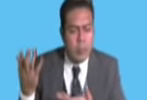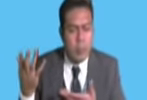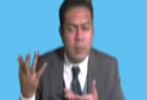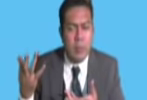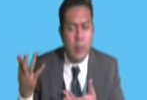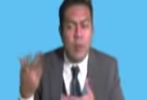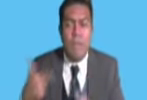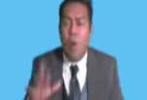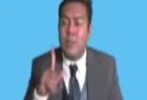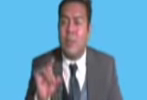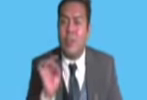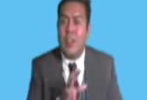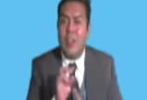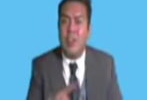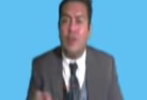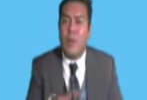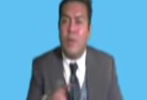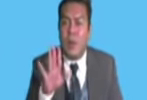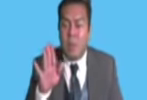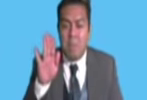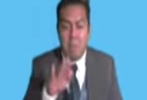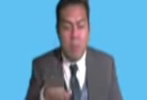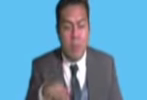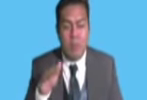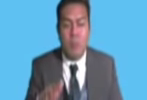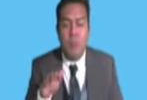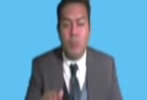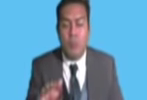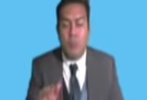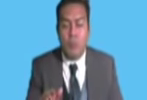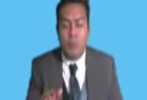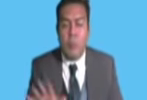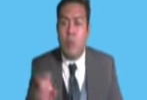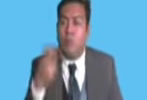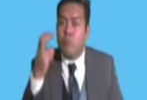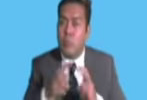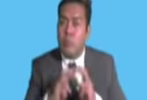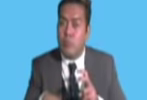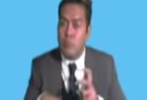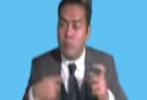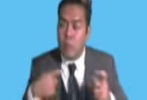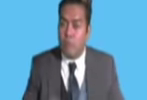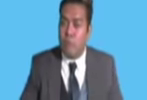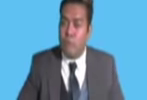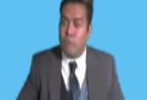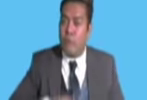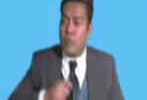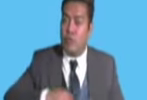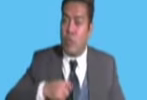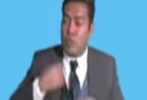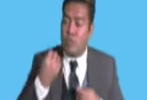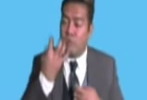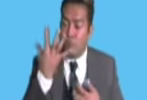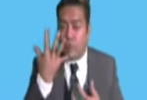the traveling public and the poor. Their problems and frustration is a clear reflection that this program has failed the